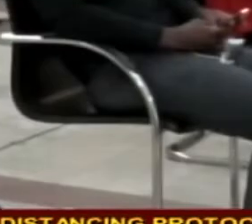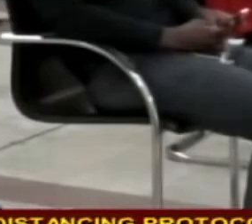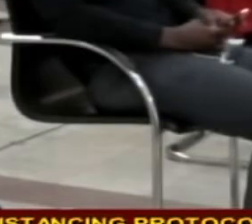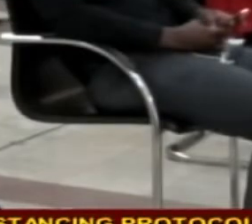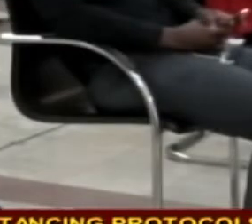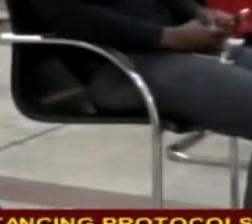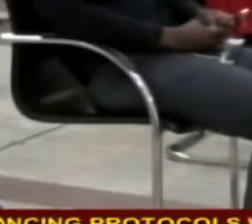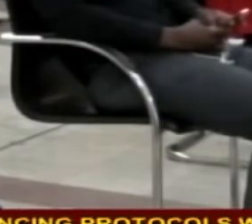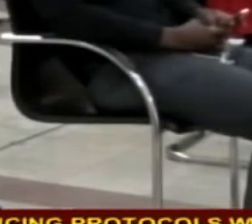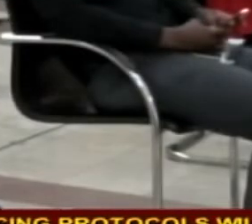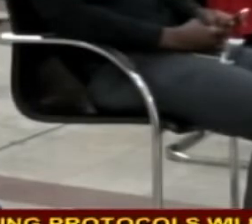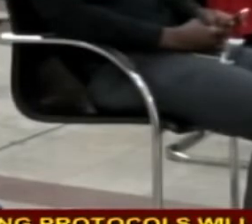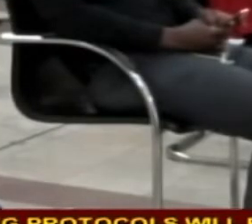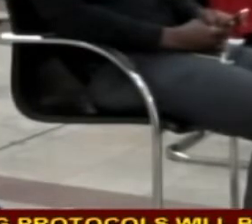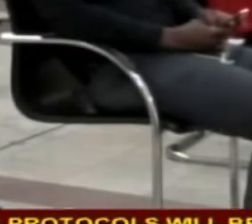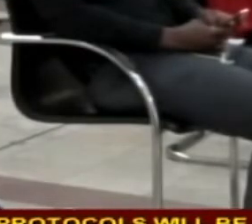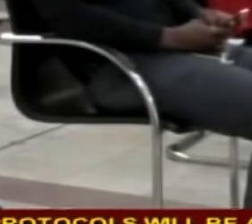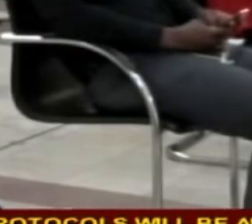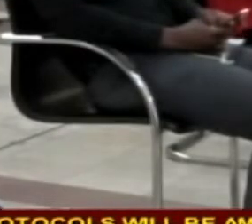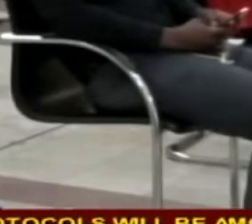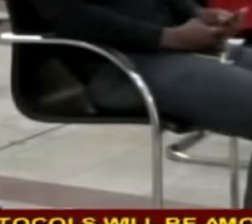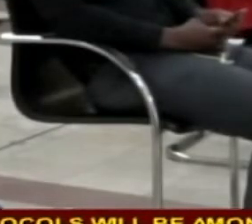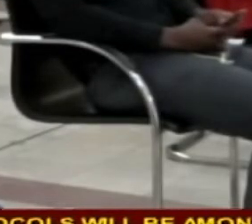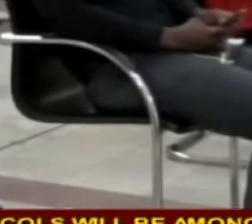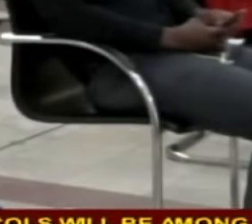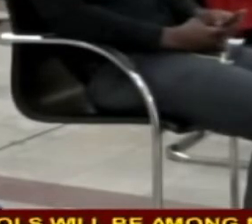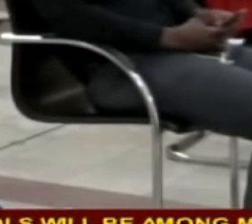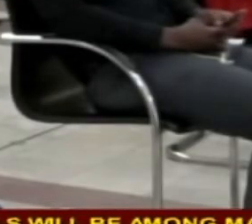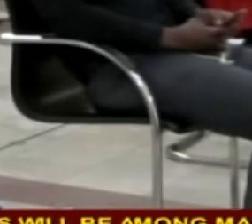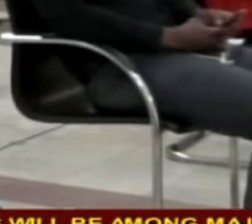Honorable Minister of Foreign Affairs.